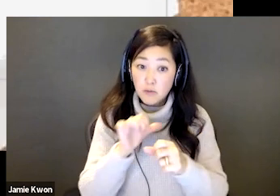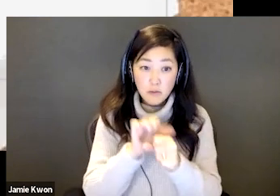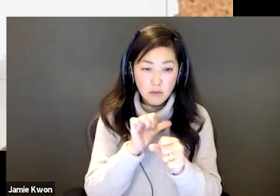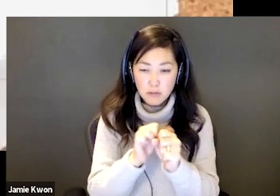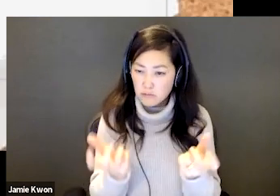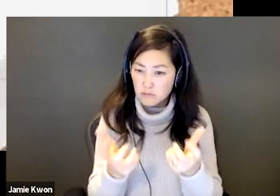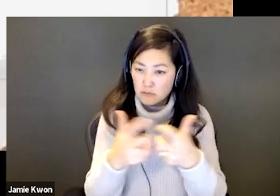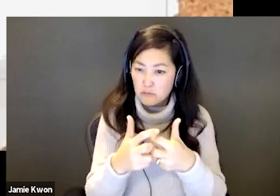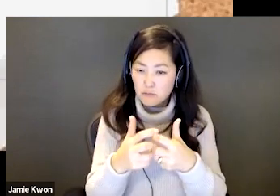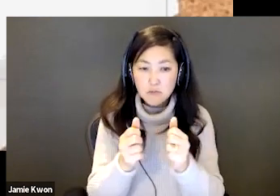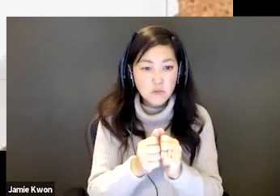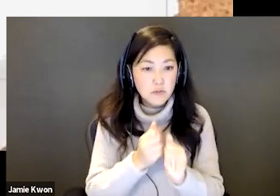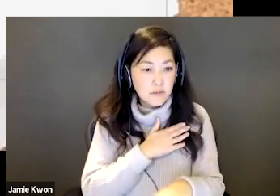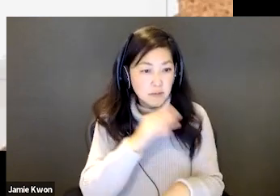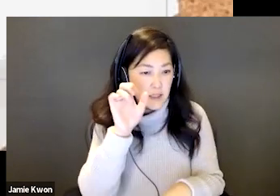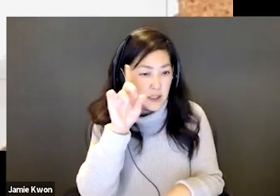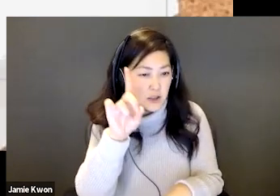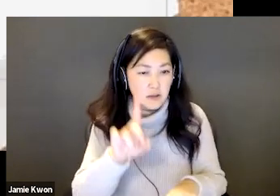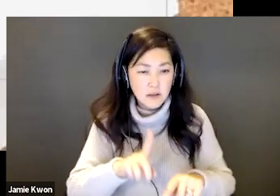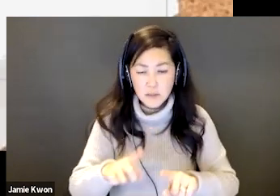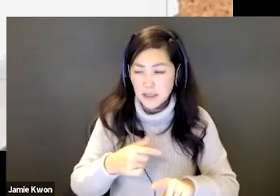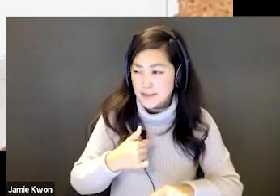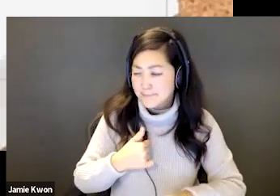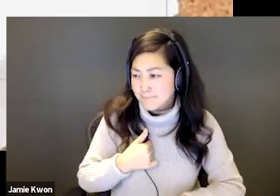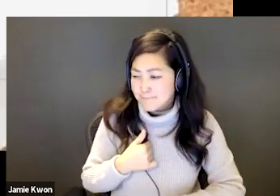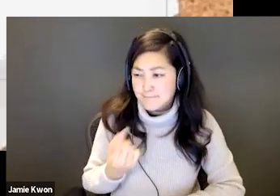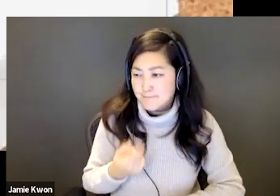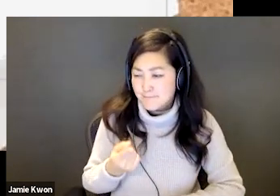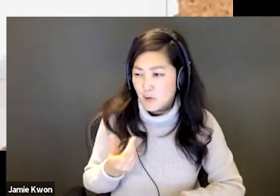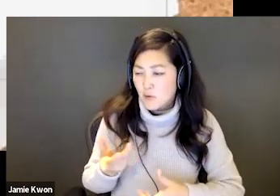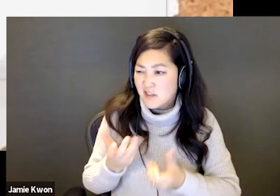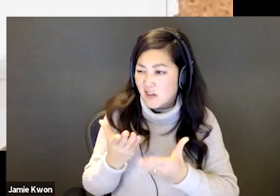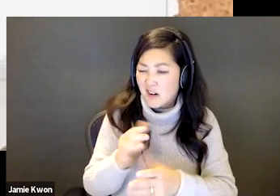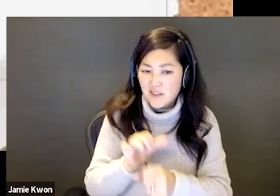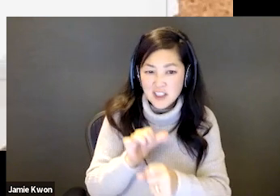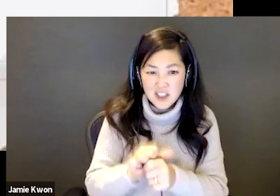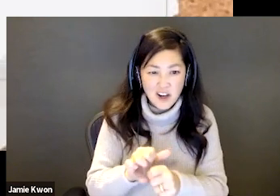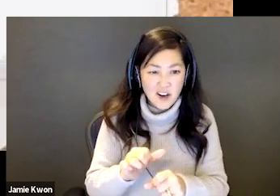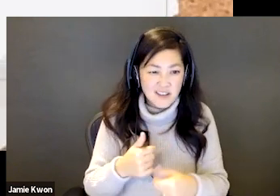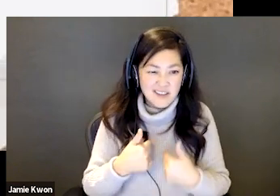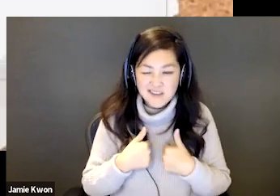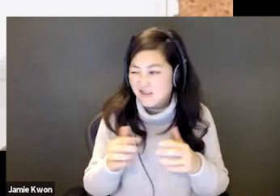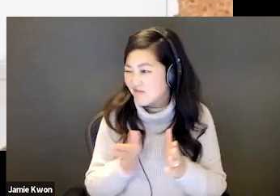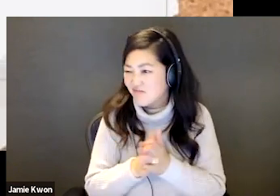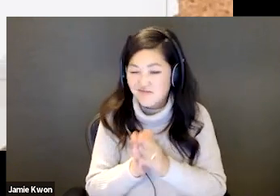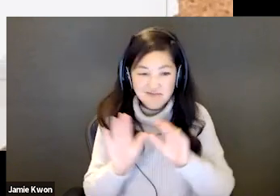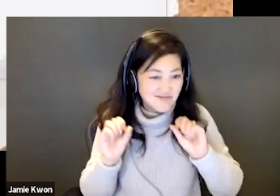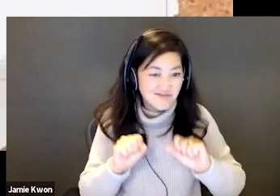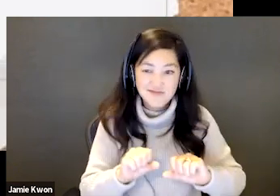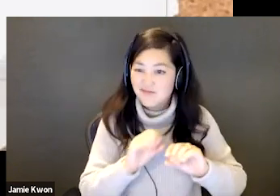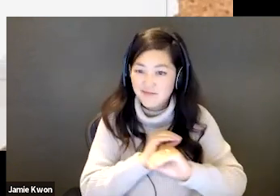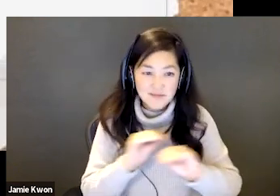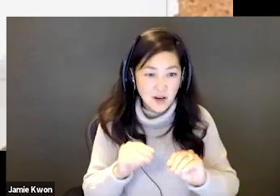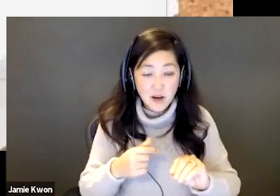my education, but was only considered for jobs I had no interest in. I returned to university a